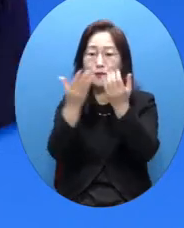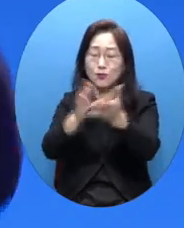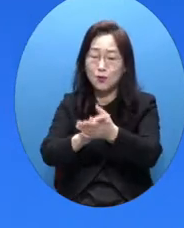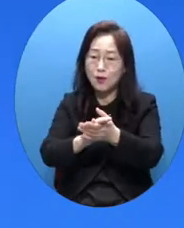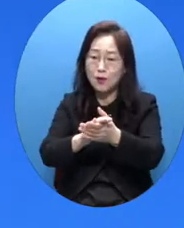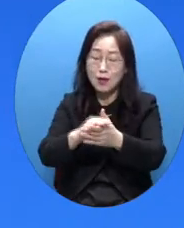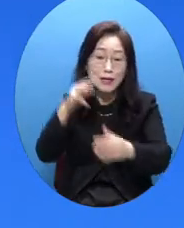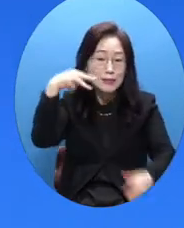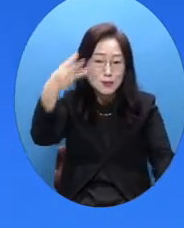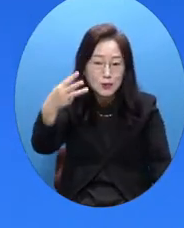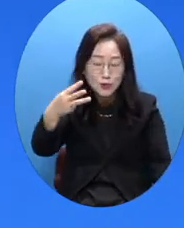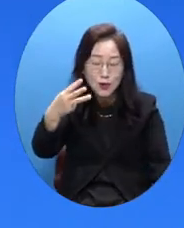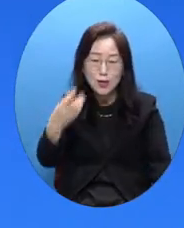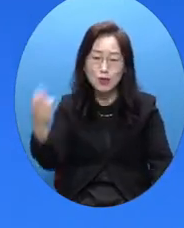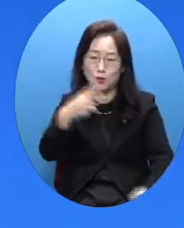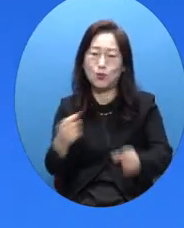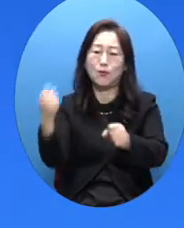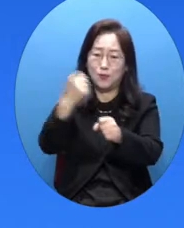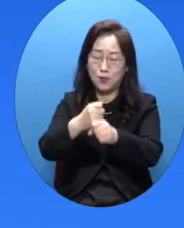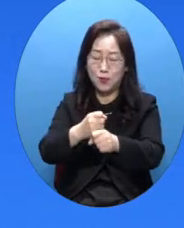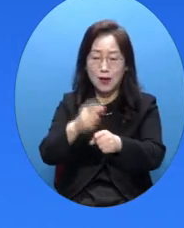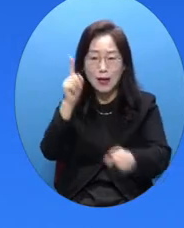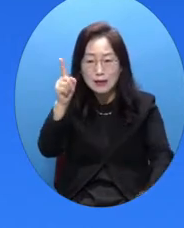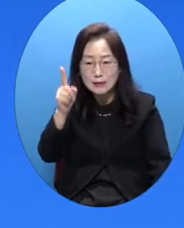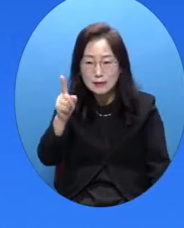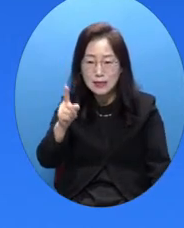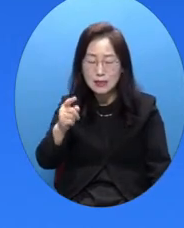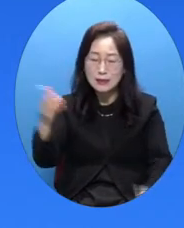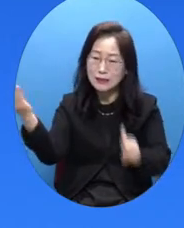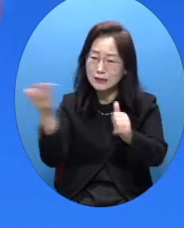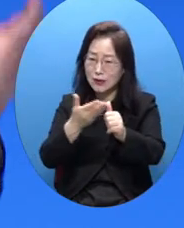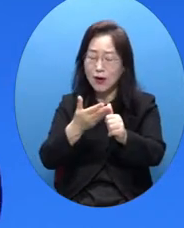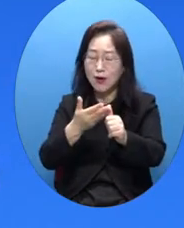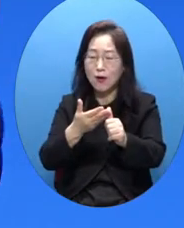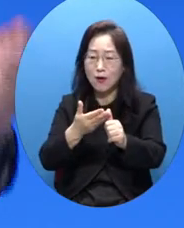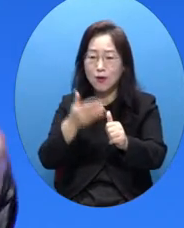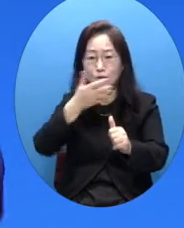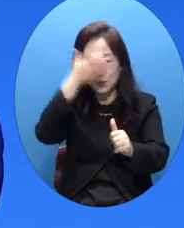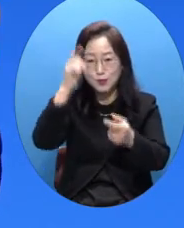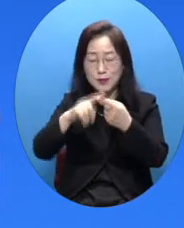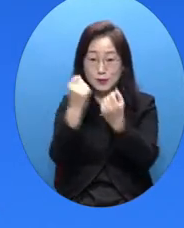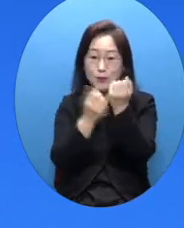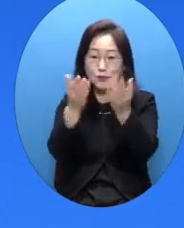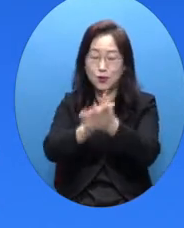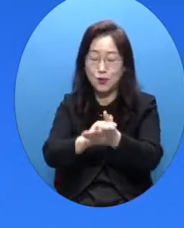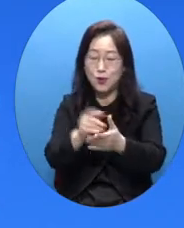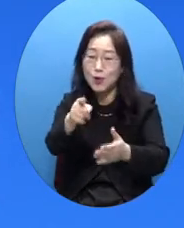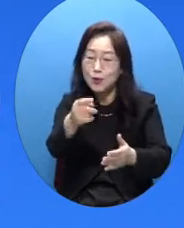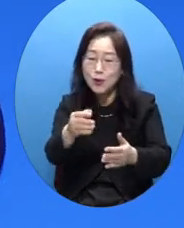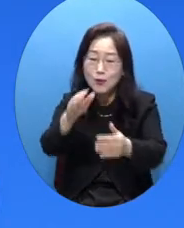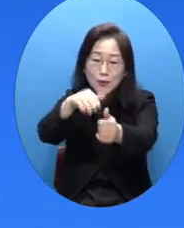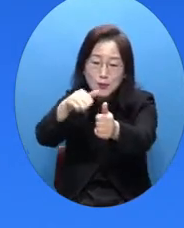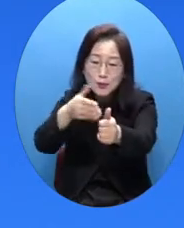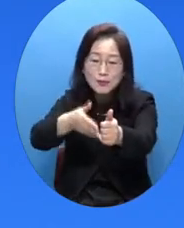interpreted dreams of the cup bear and the baker